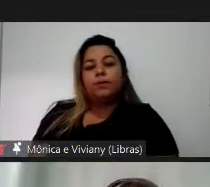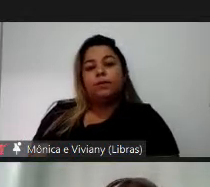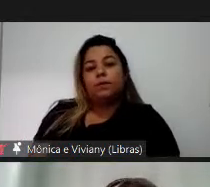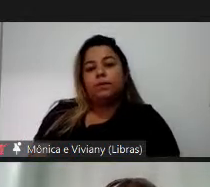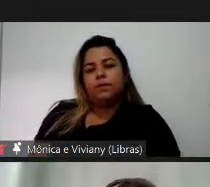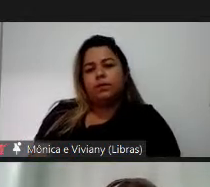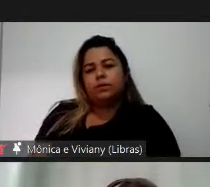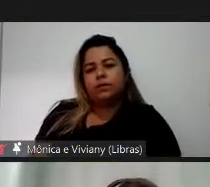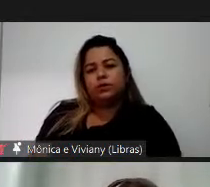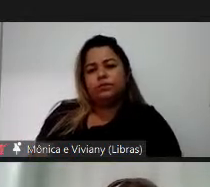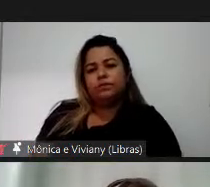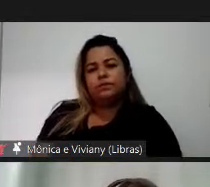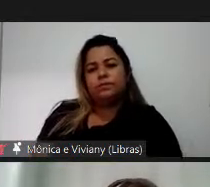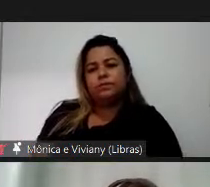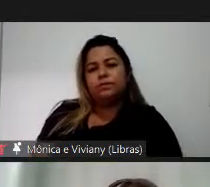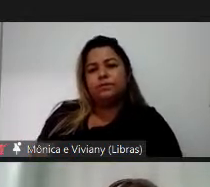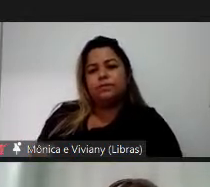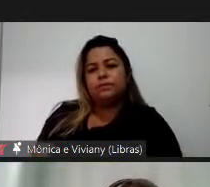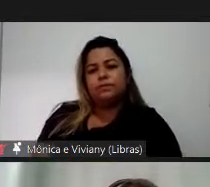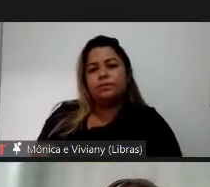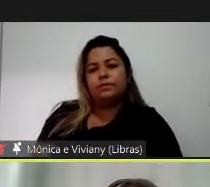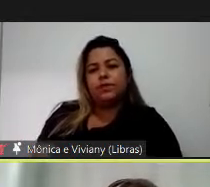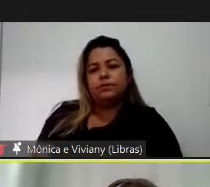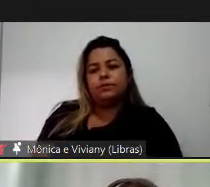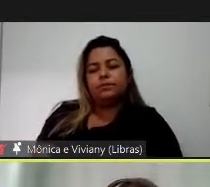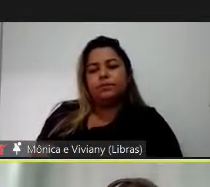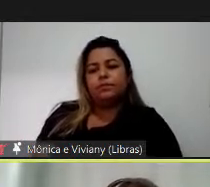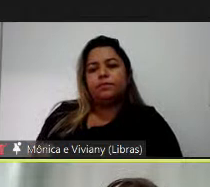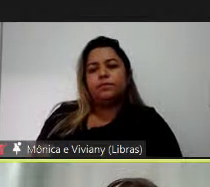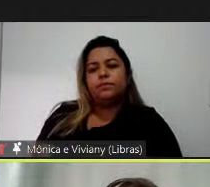her? No, it is through here.